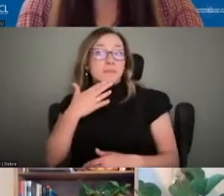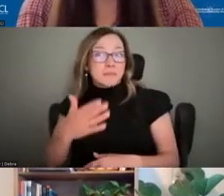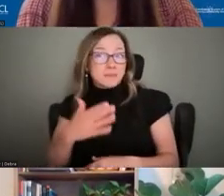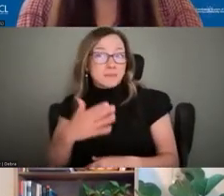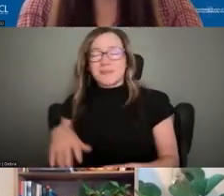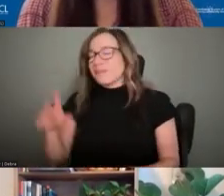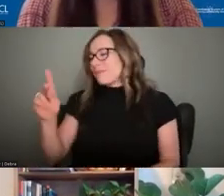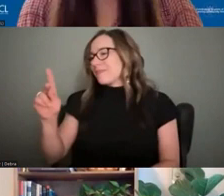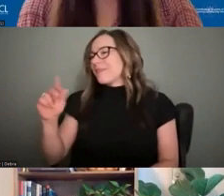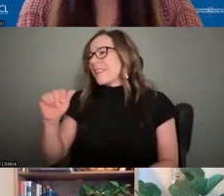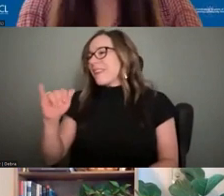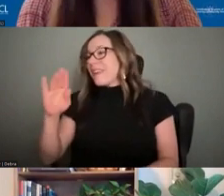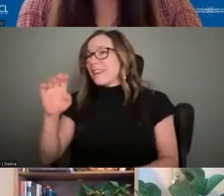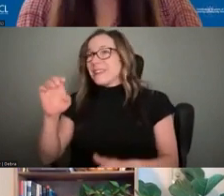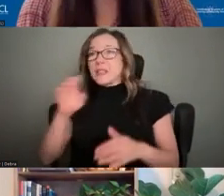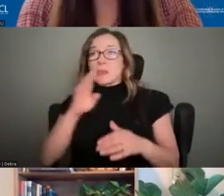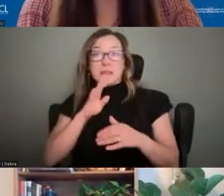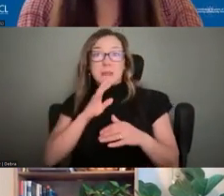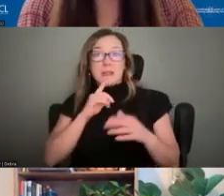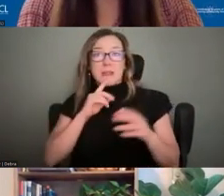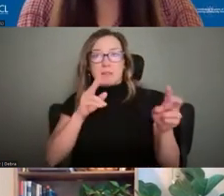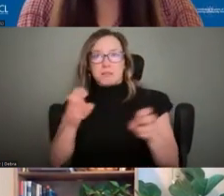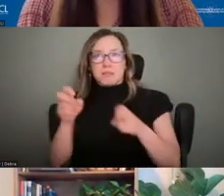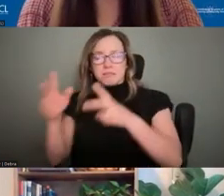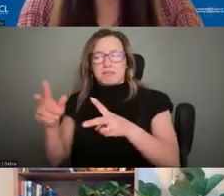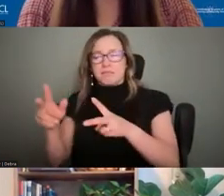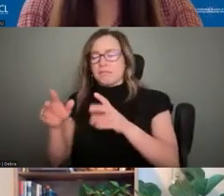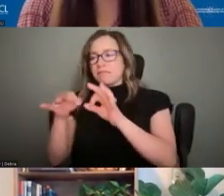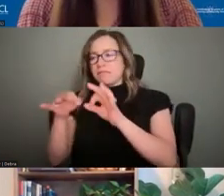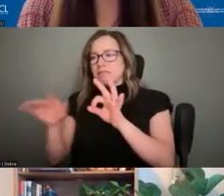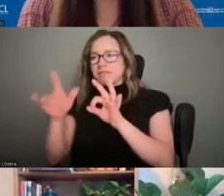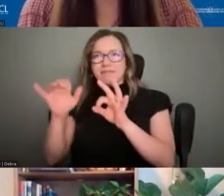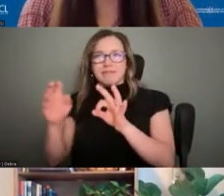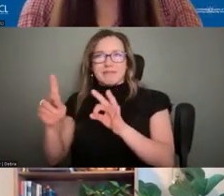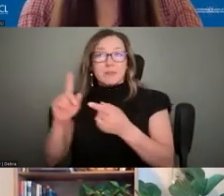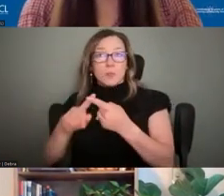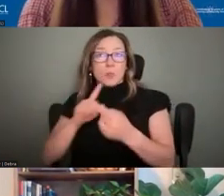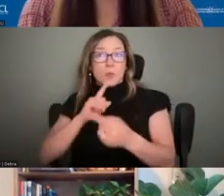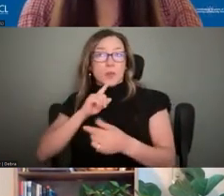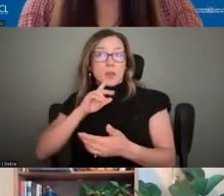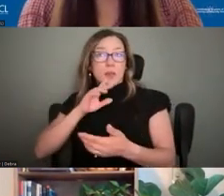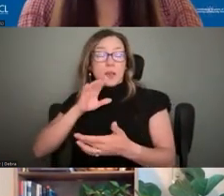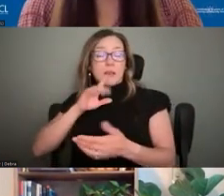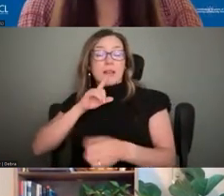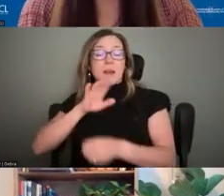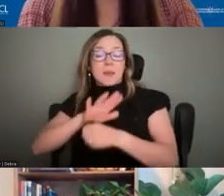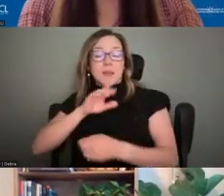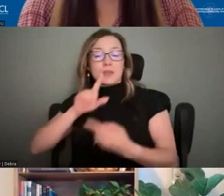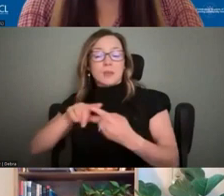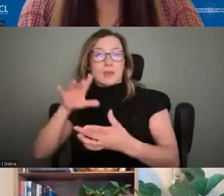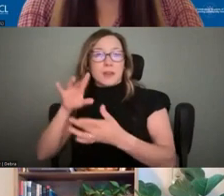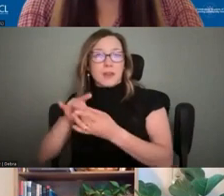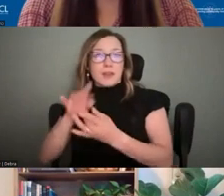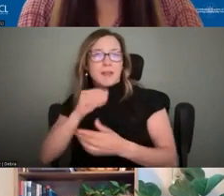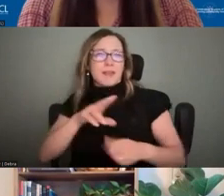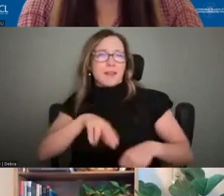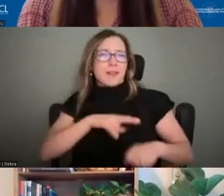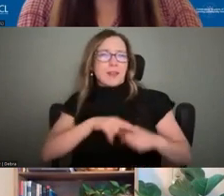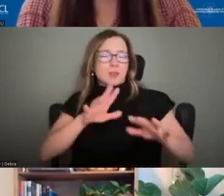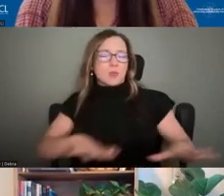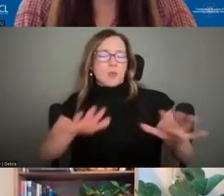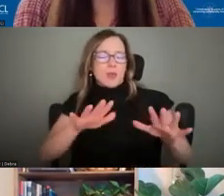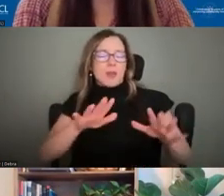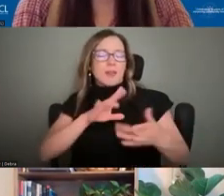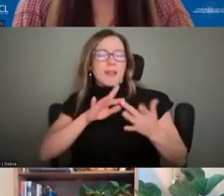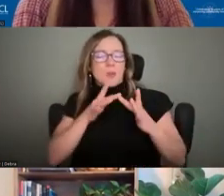I did place links to the Commit to Connect website and a link to the Nationwide Network of Champions, or a page that'll